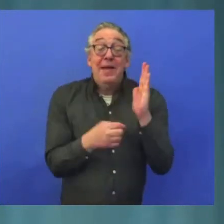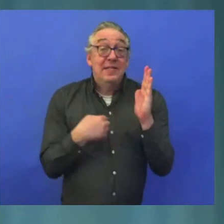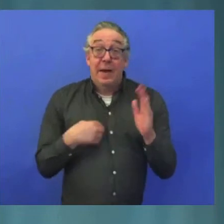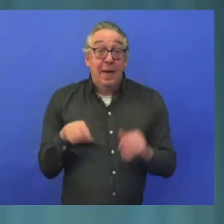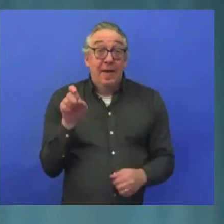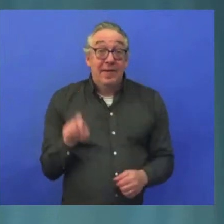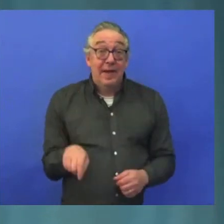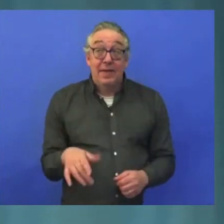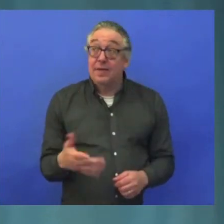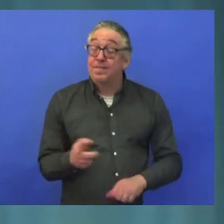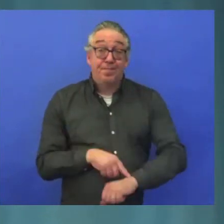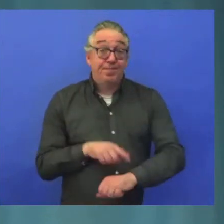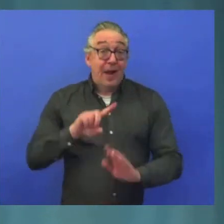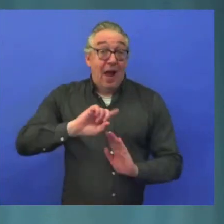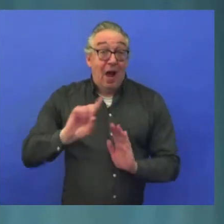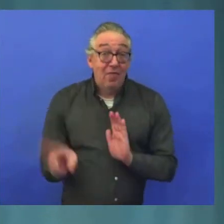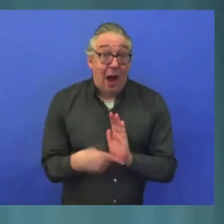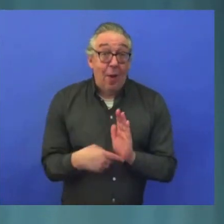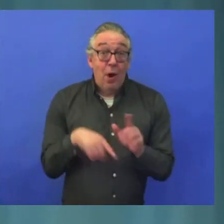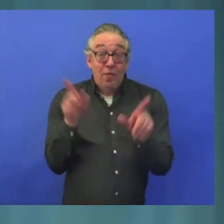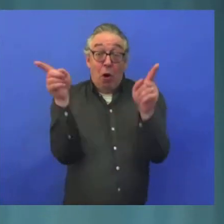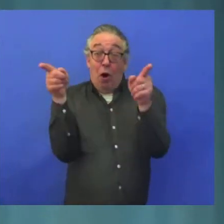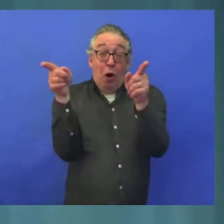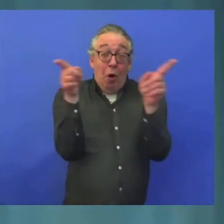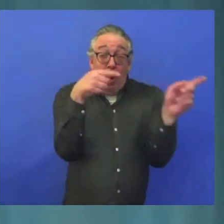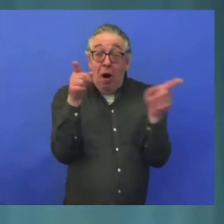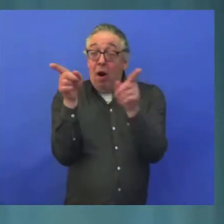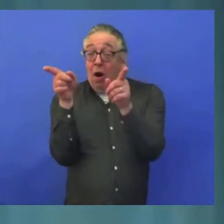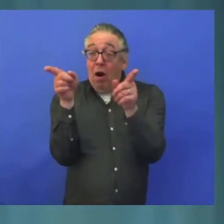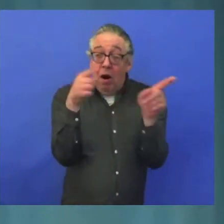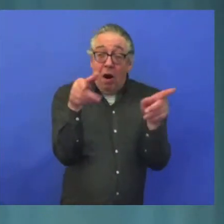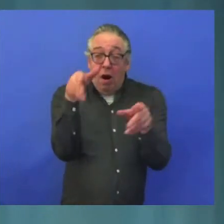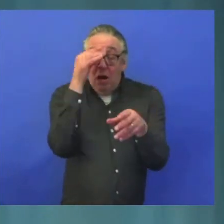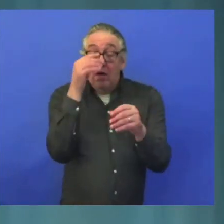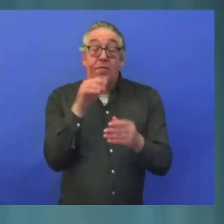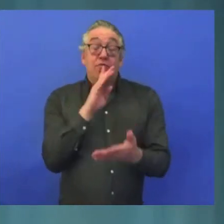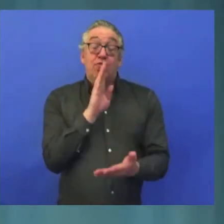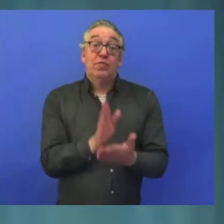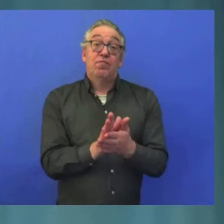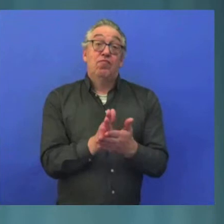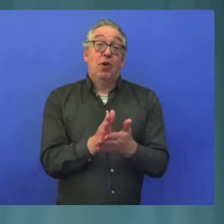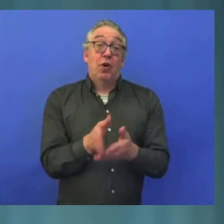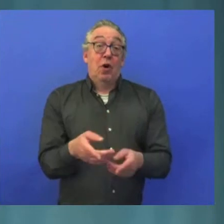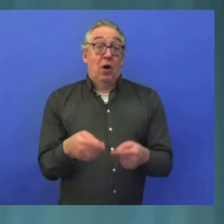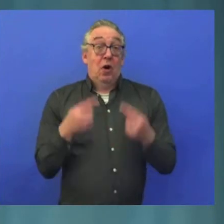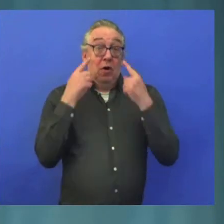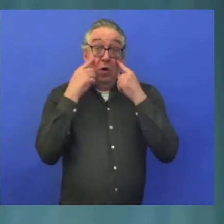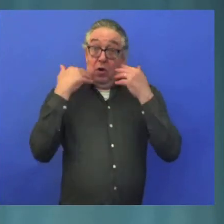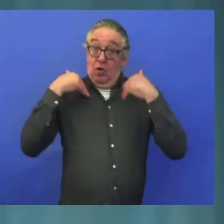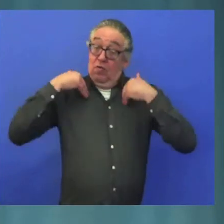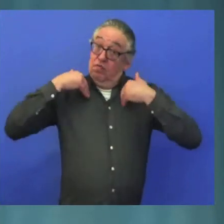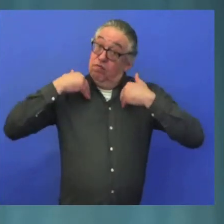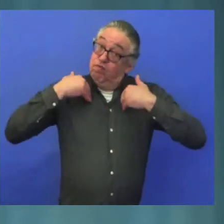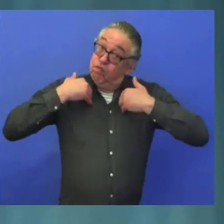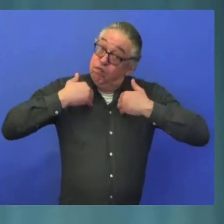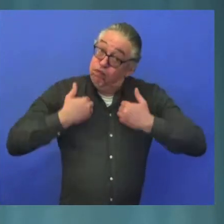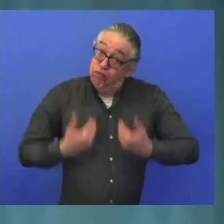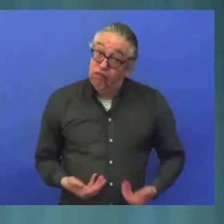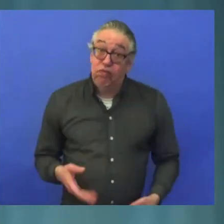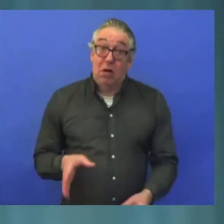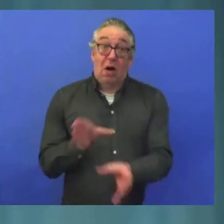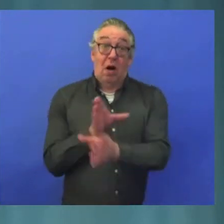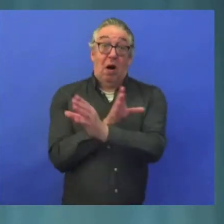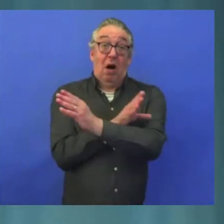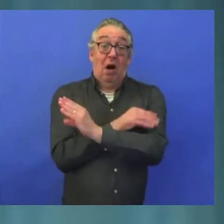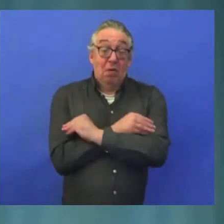so tired because it was really, really exhausting. And the screen reader, when I tried and I begin